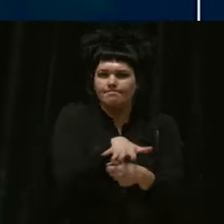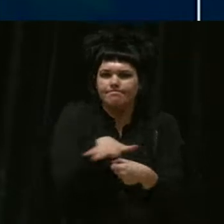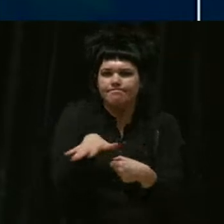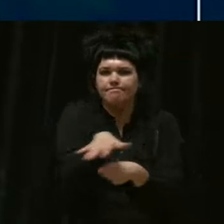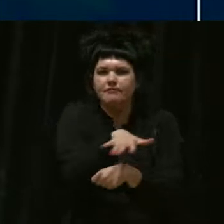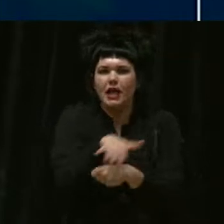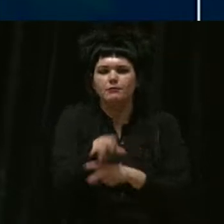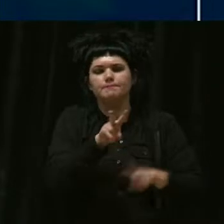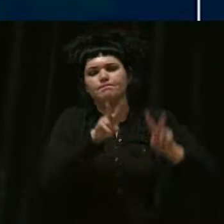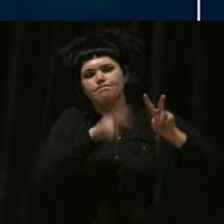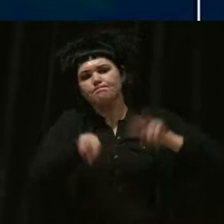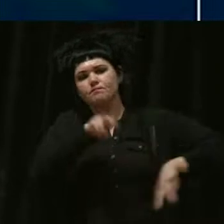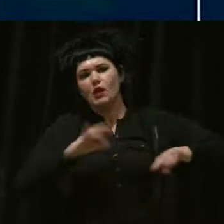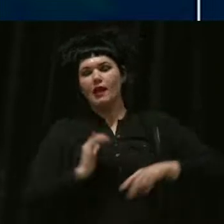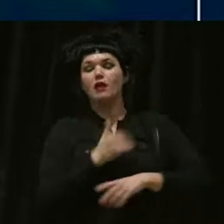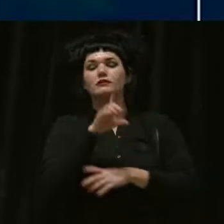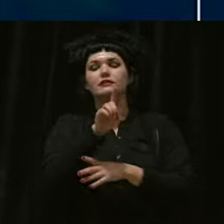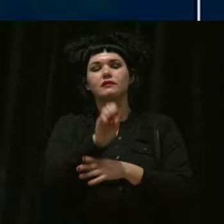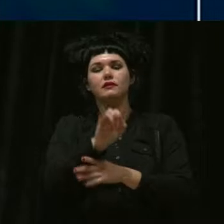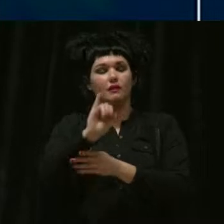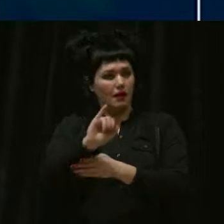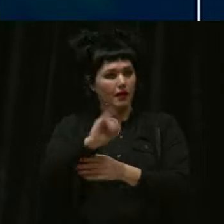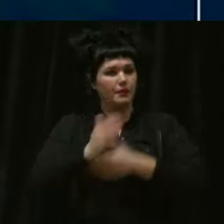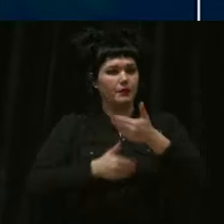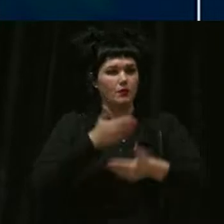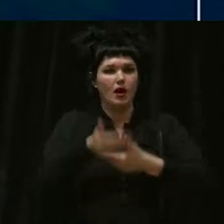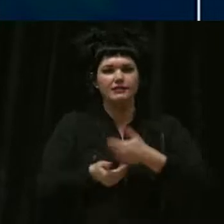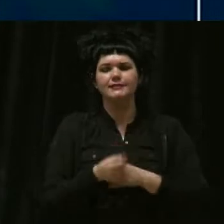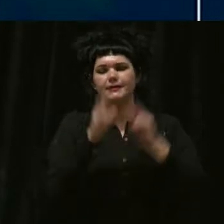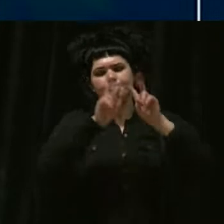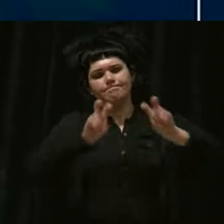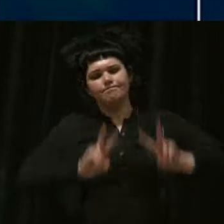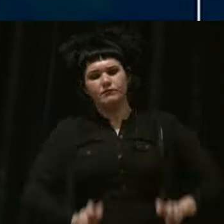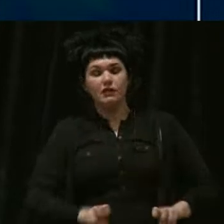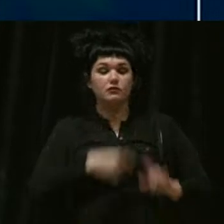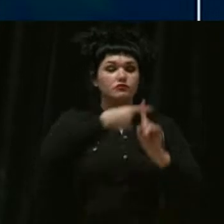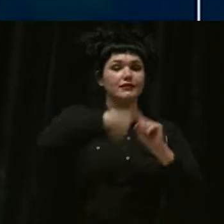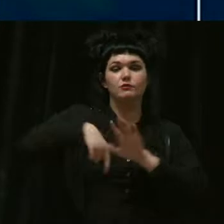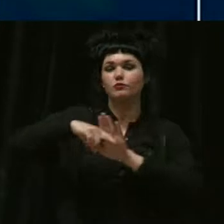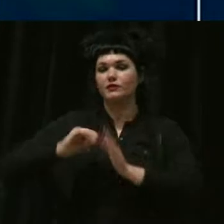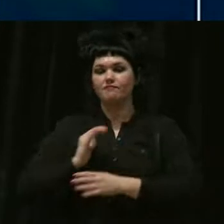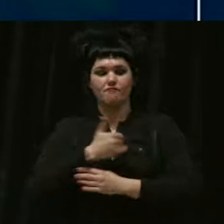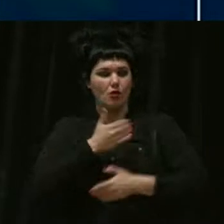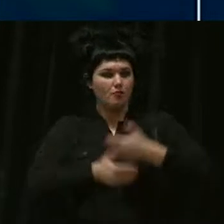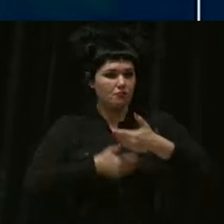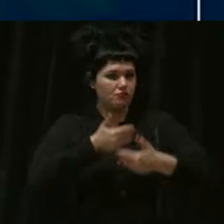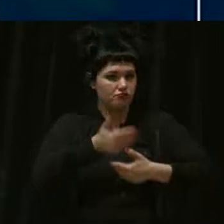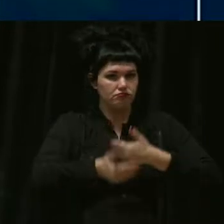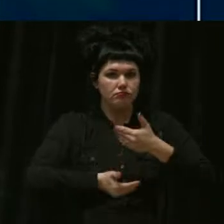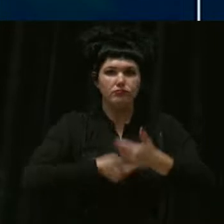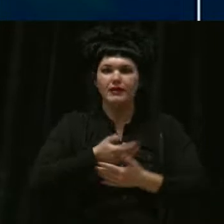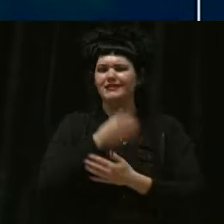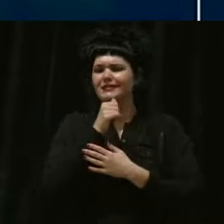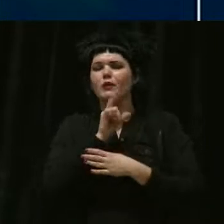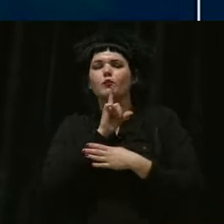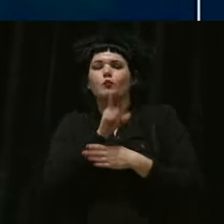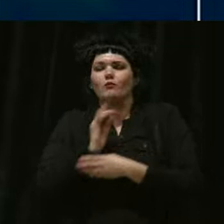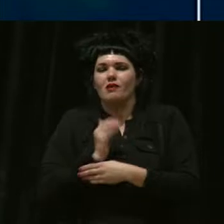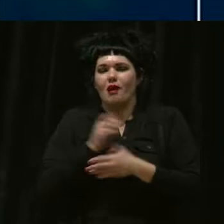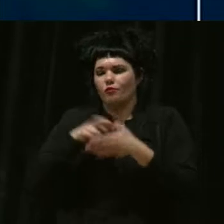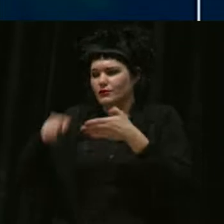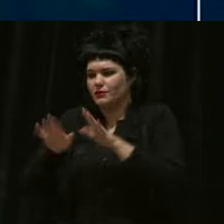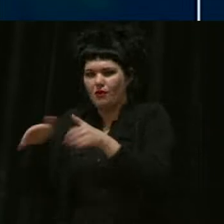were charged to evaluate the strengths and weaknesses of our plan implementation process, not necessarily the outcomes.